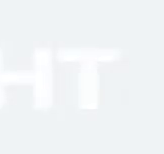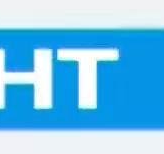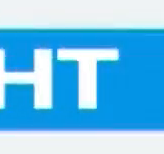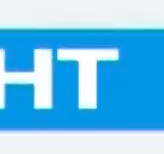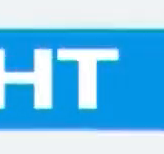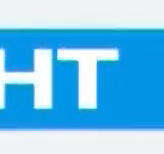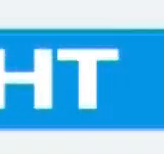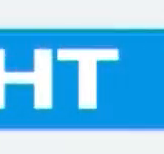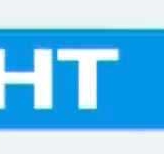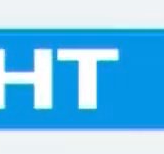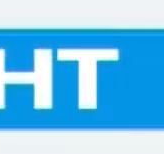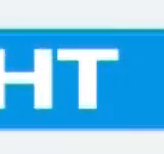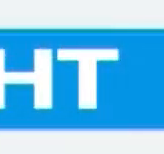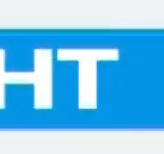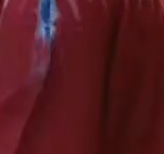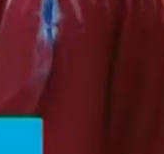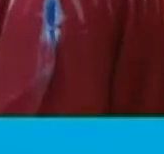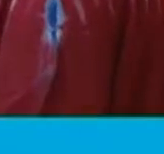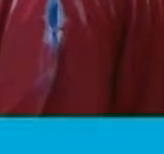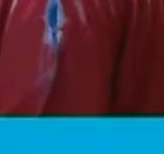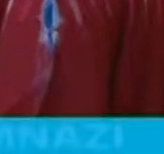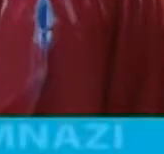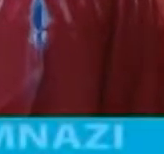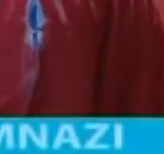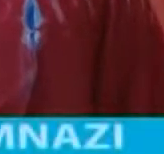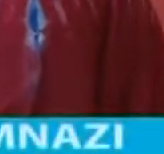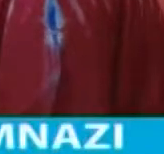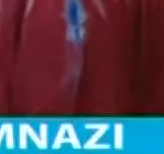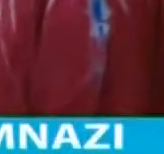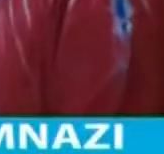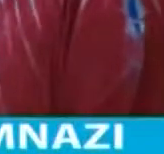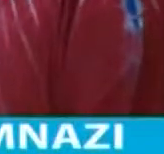Tonight on KBC Channel 1.